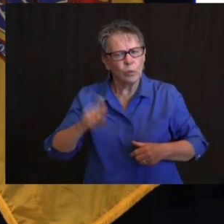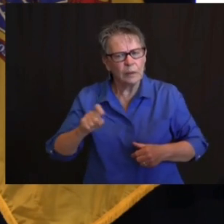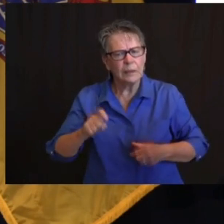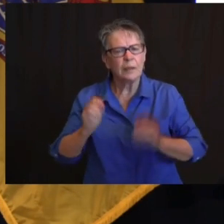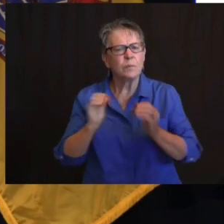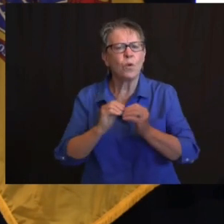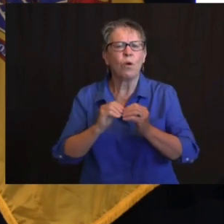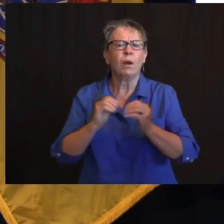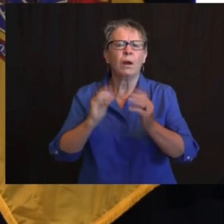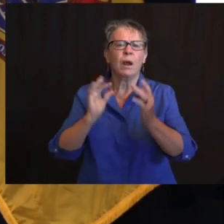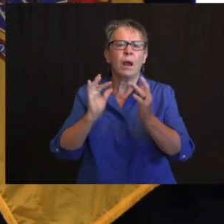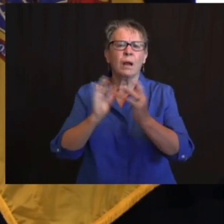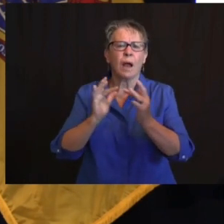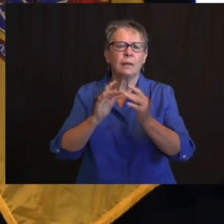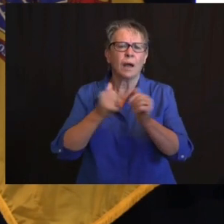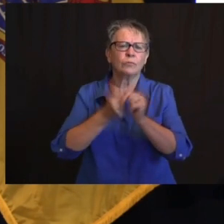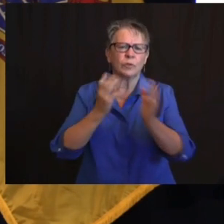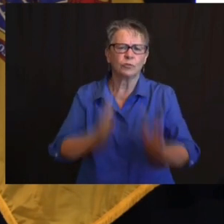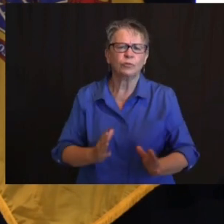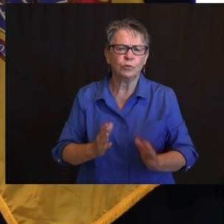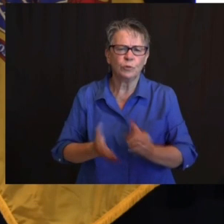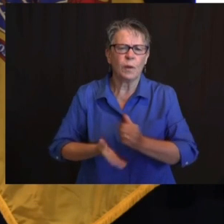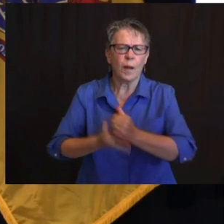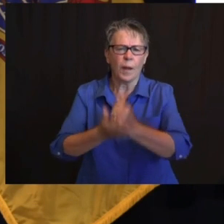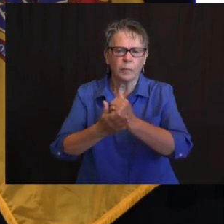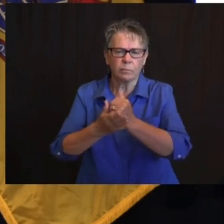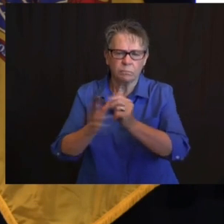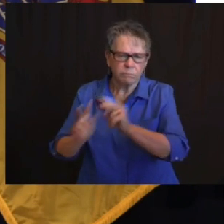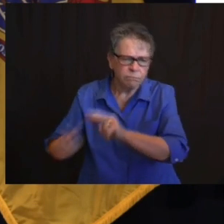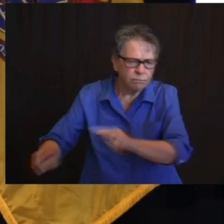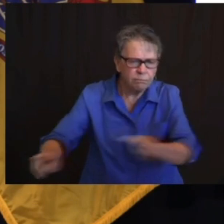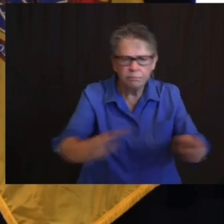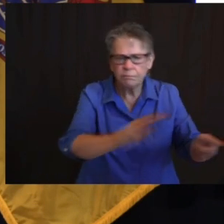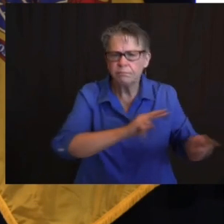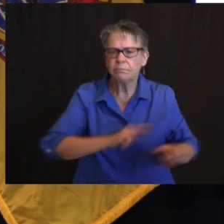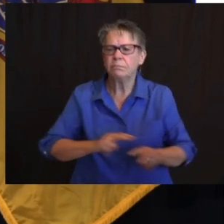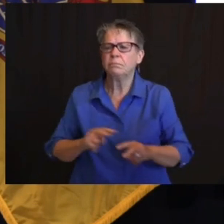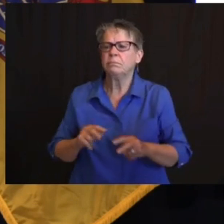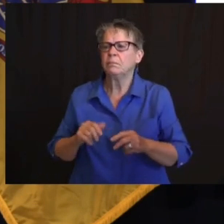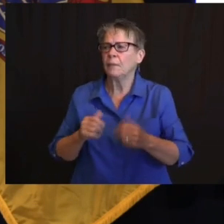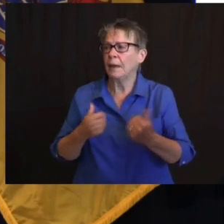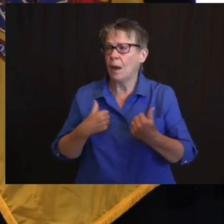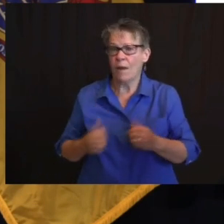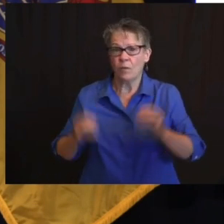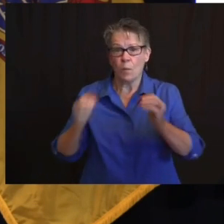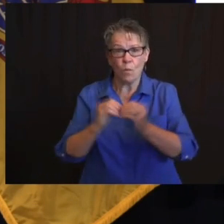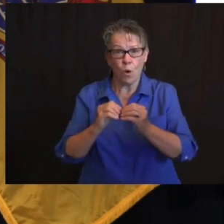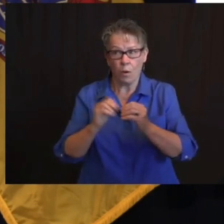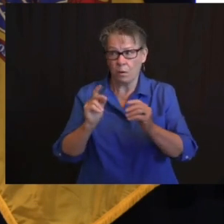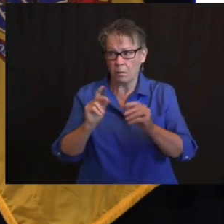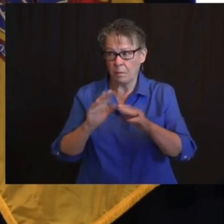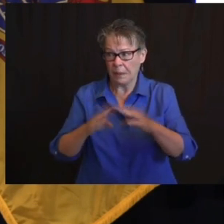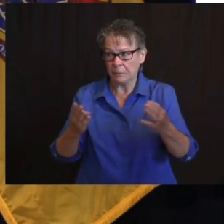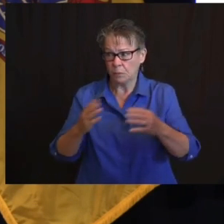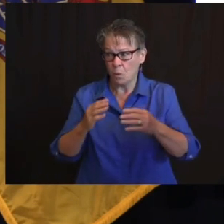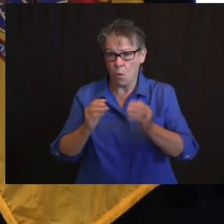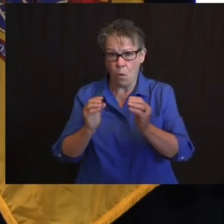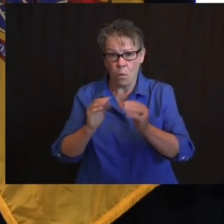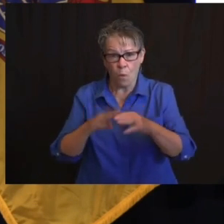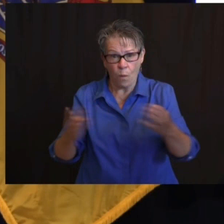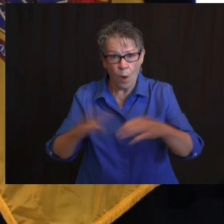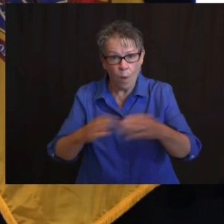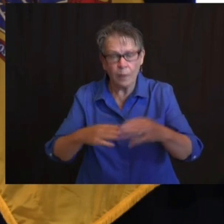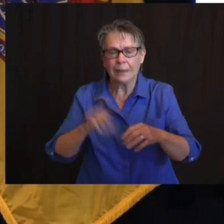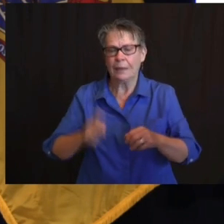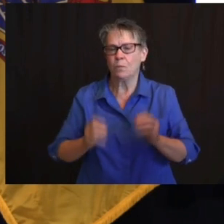back up. We're going to need more than the 900 that we already had on the field to deal with this. And I think we've